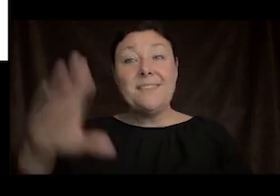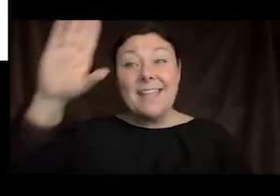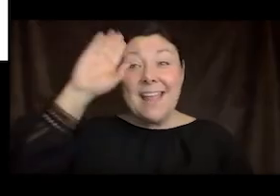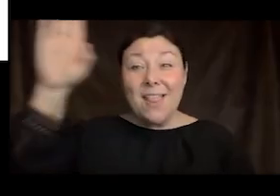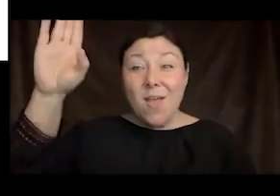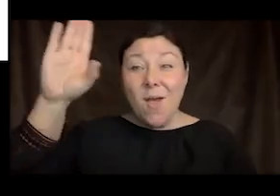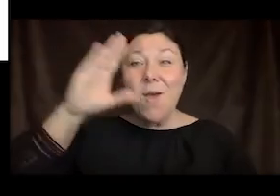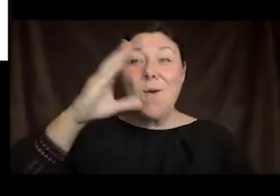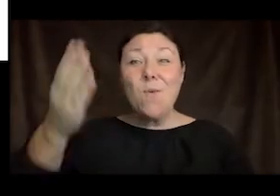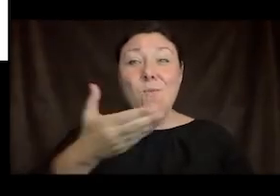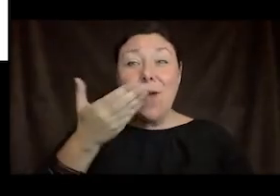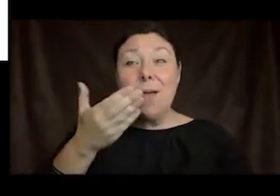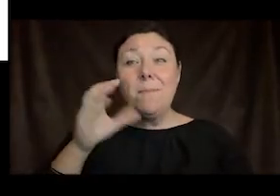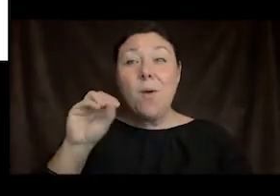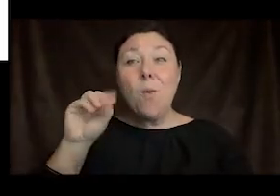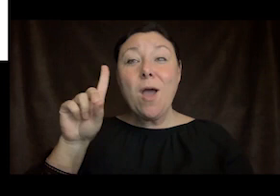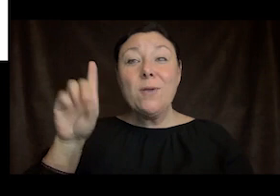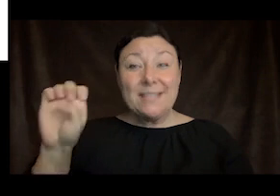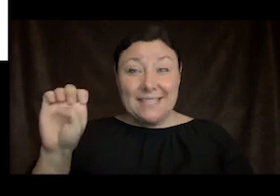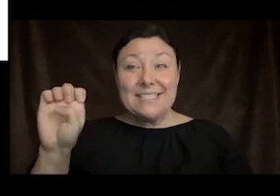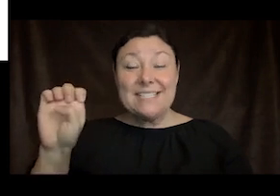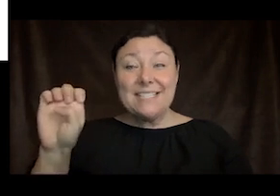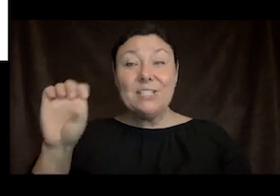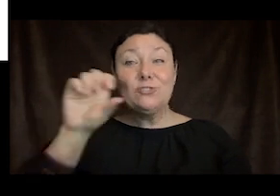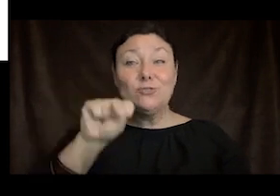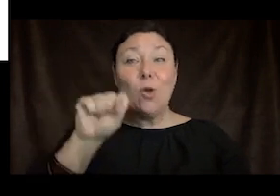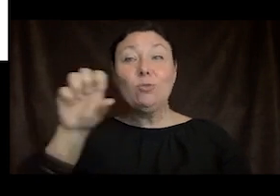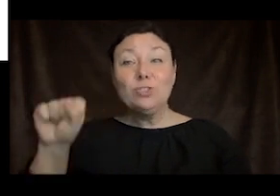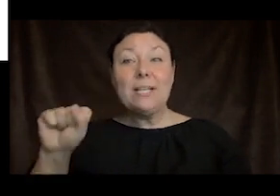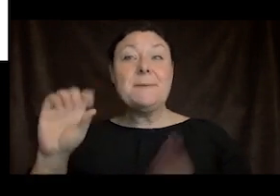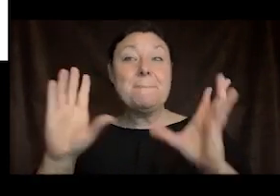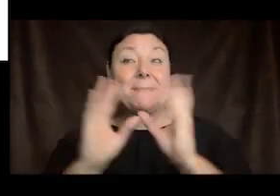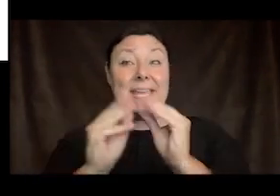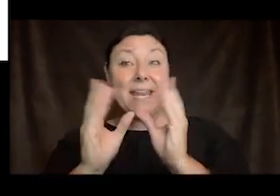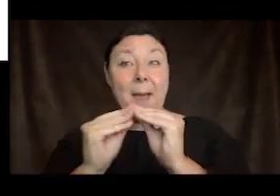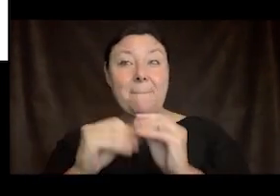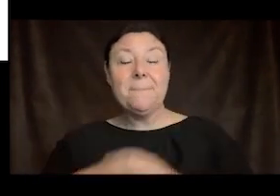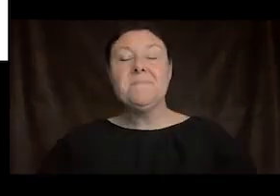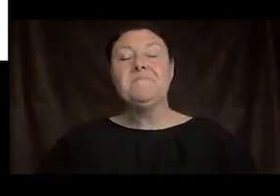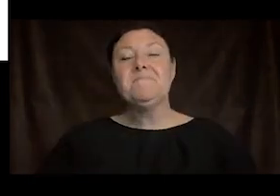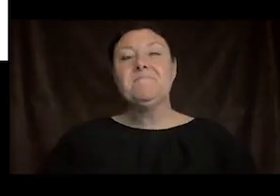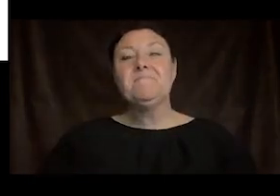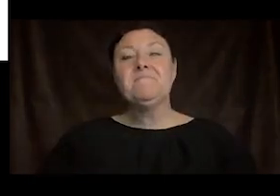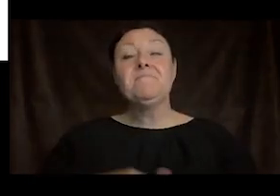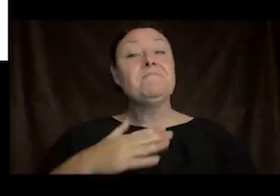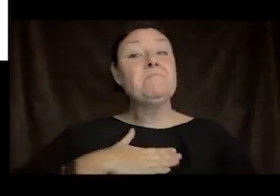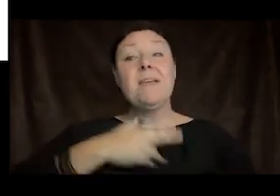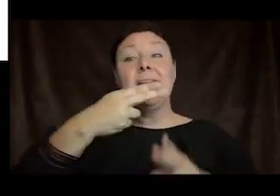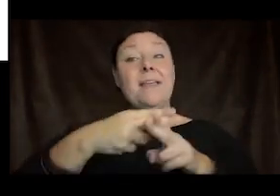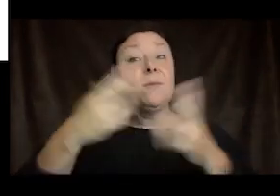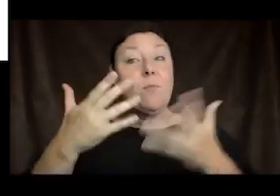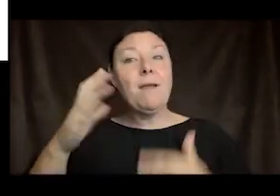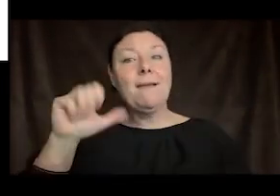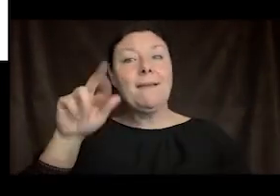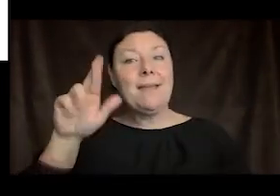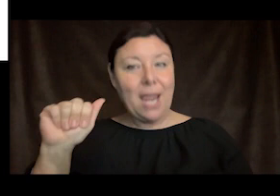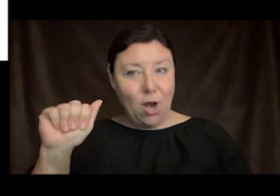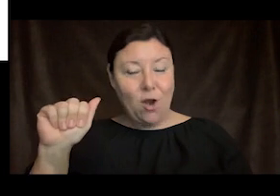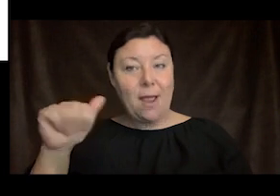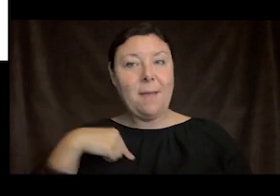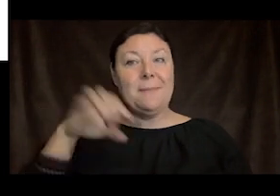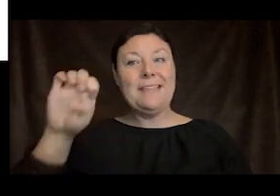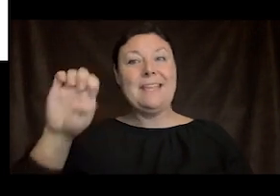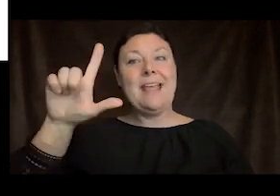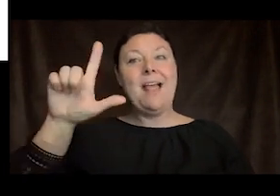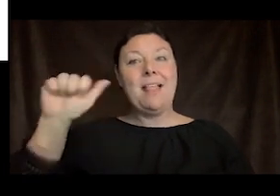Good afternoon and welcome to the Ohio Department of Education Social Studies Meetup. My name is Kara Patinsky.